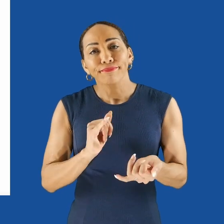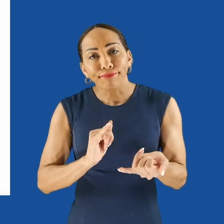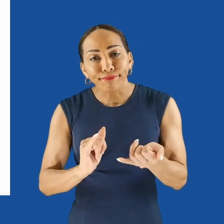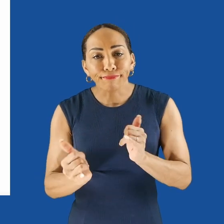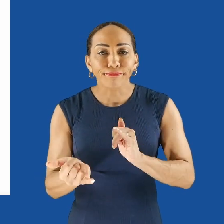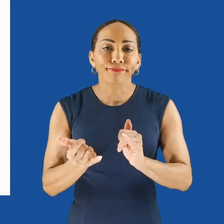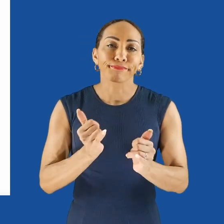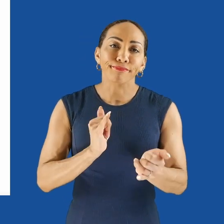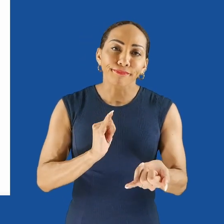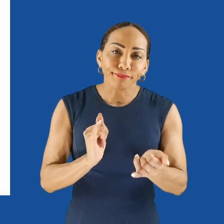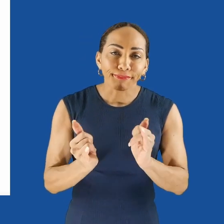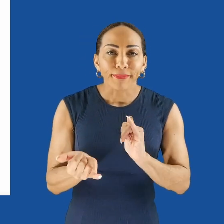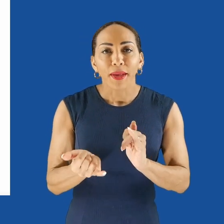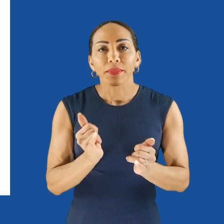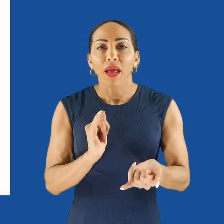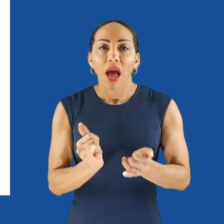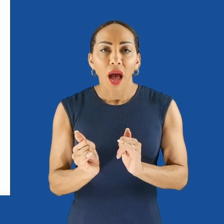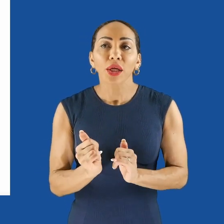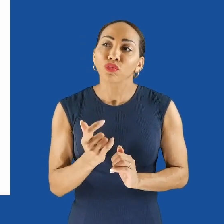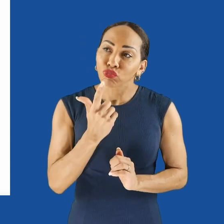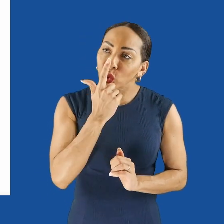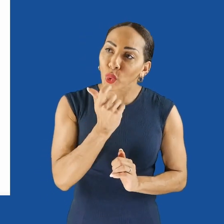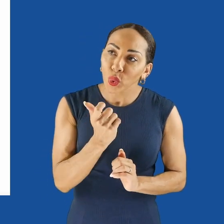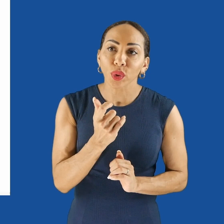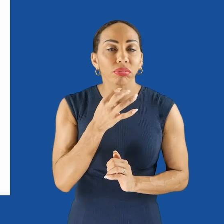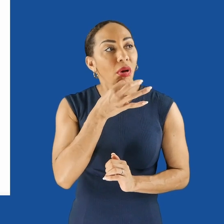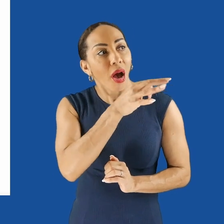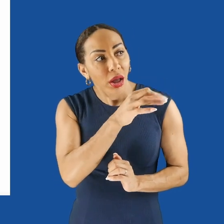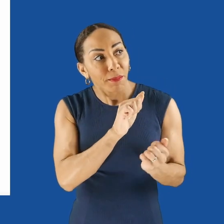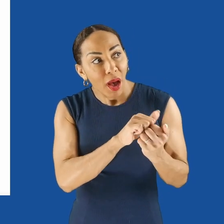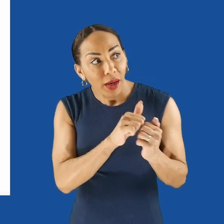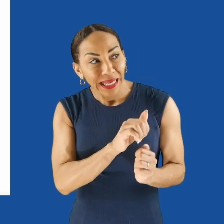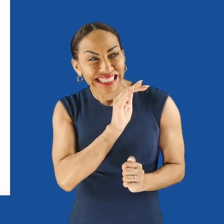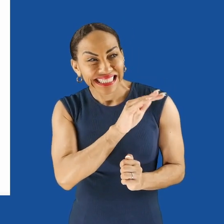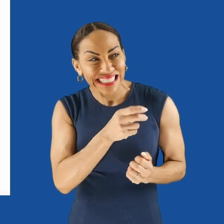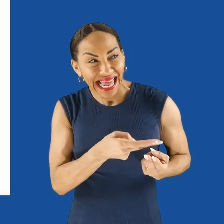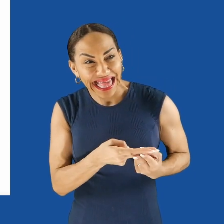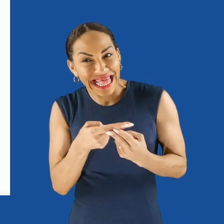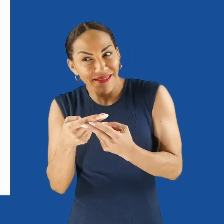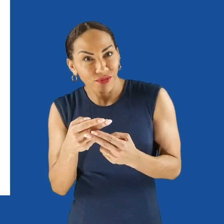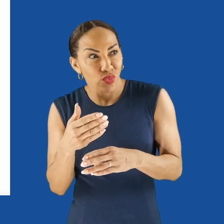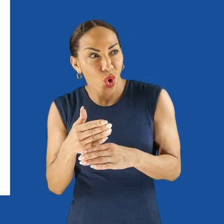Occasionally, I can get a lift from my partner,